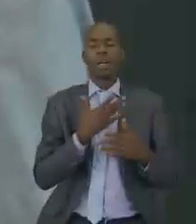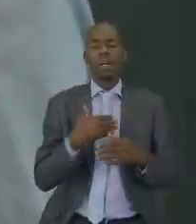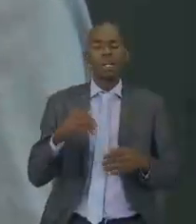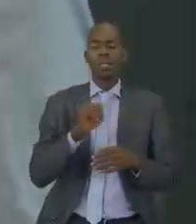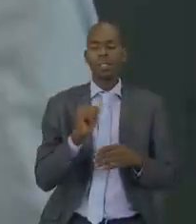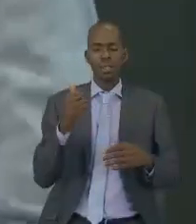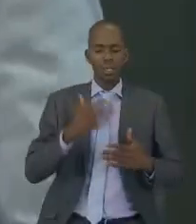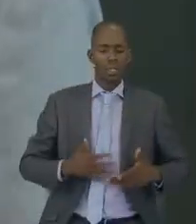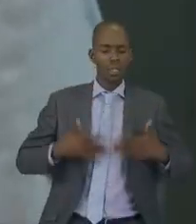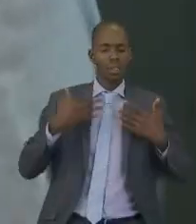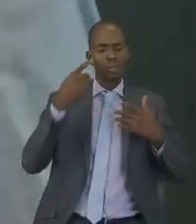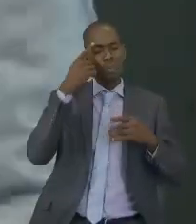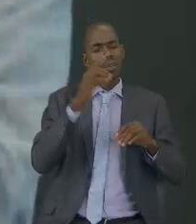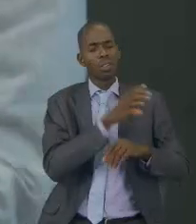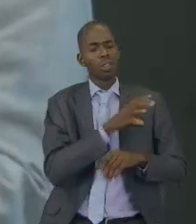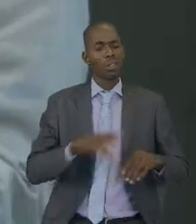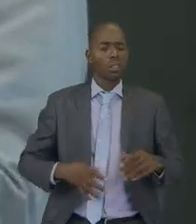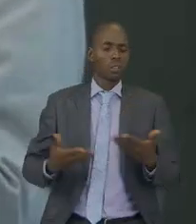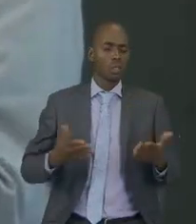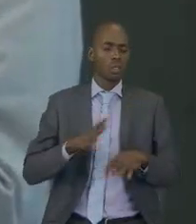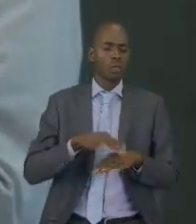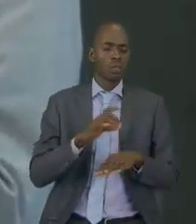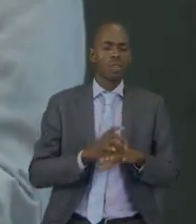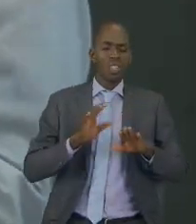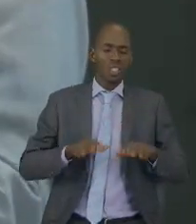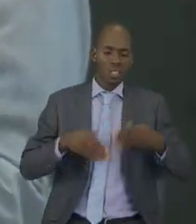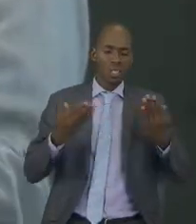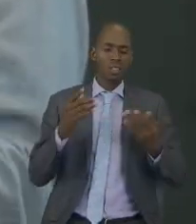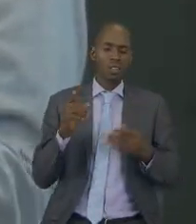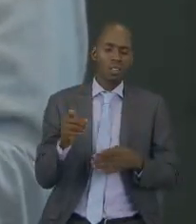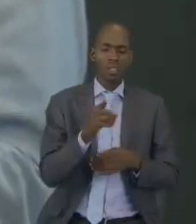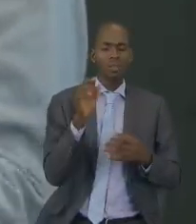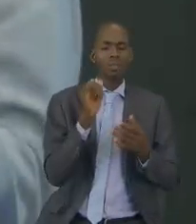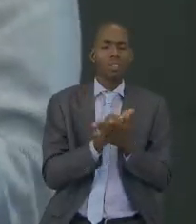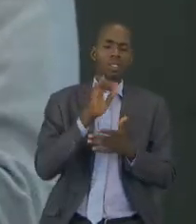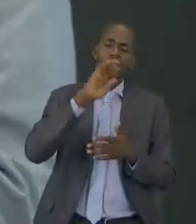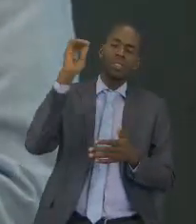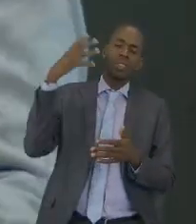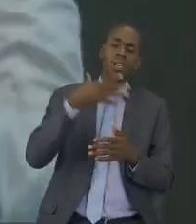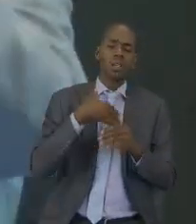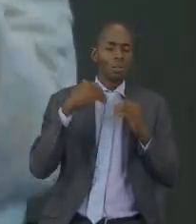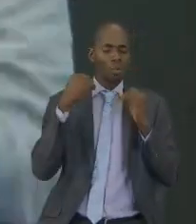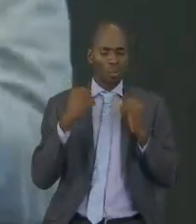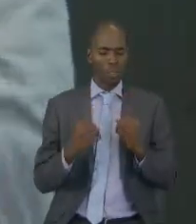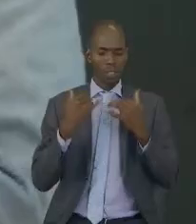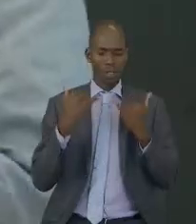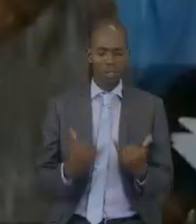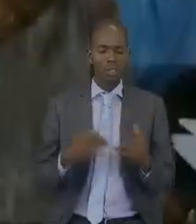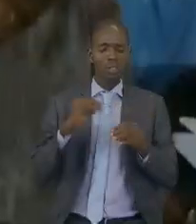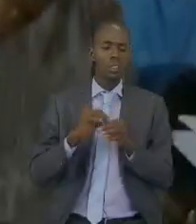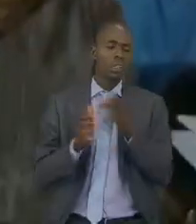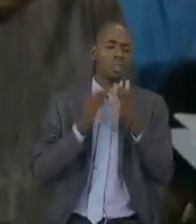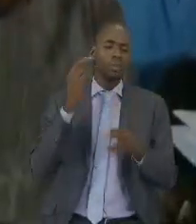for Christ here on earth. Grant them that grace and power now in